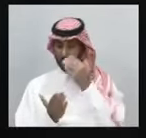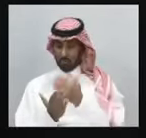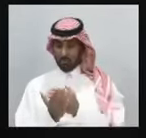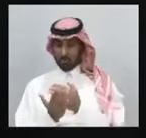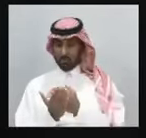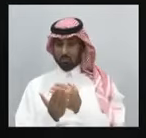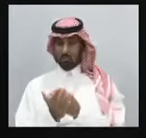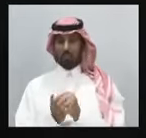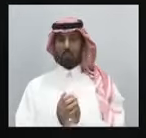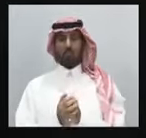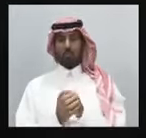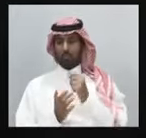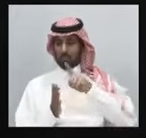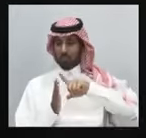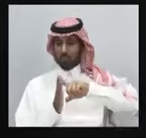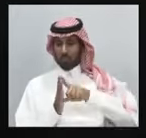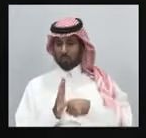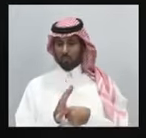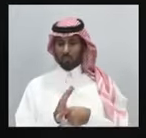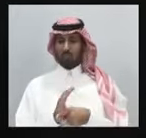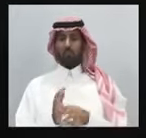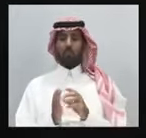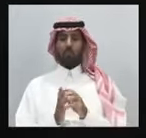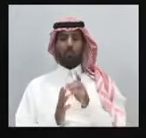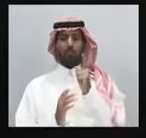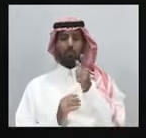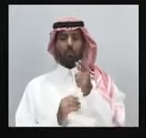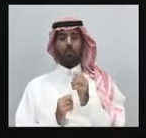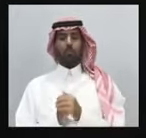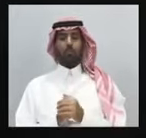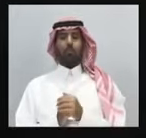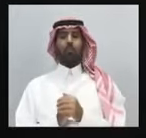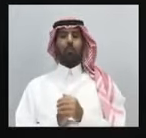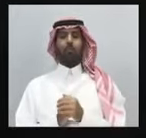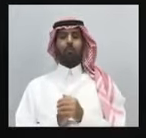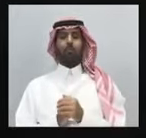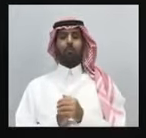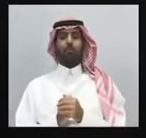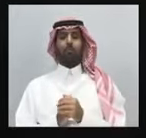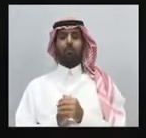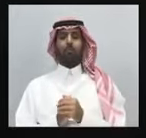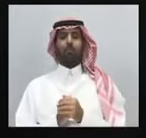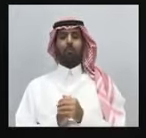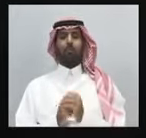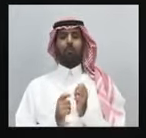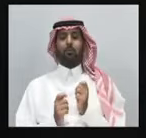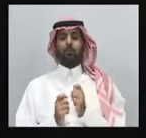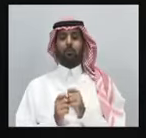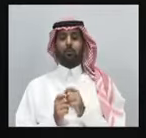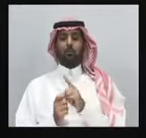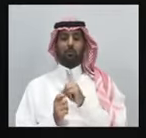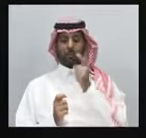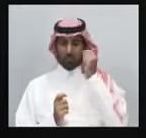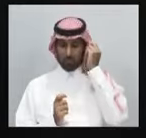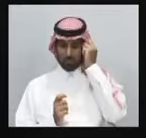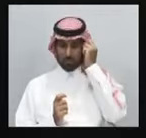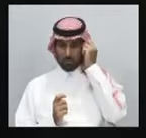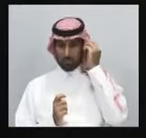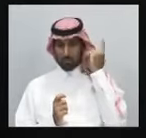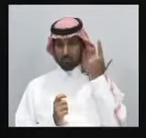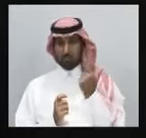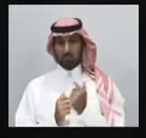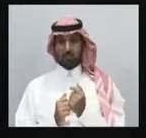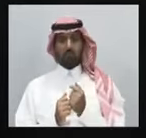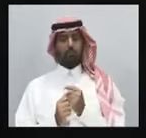from the School of Engineering. School of Engineering. Then, what are the experience?